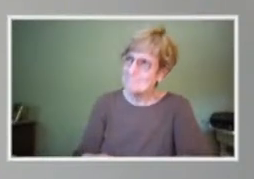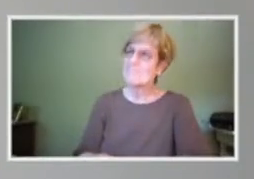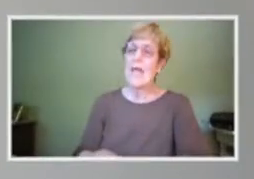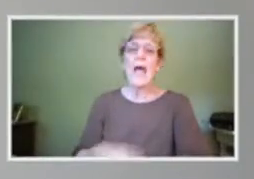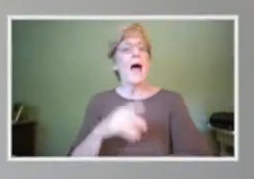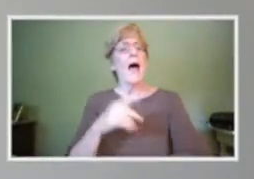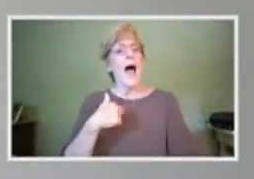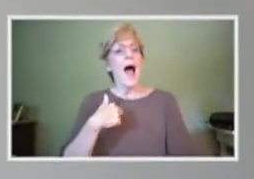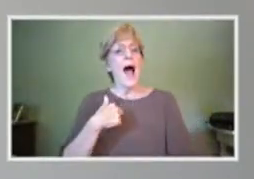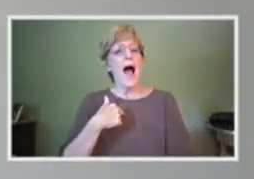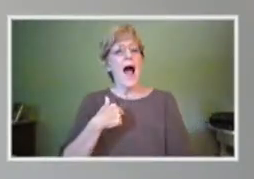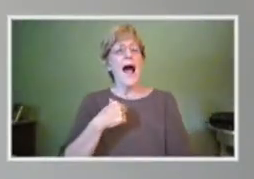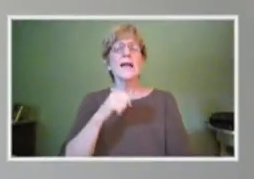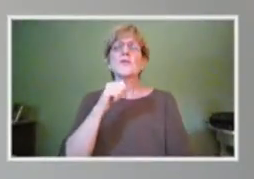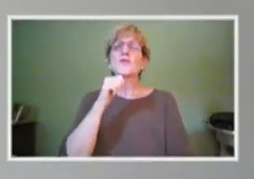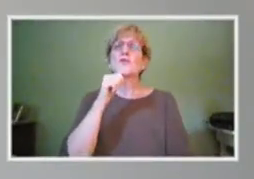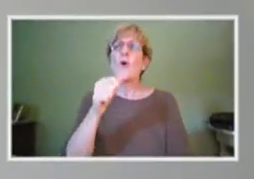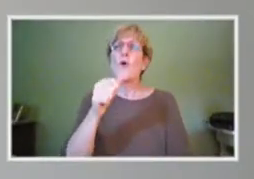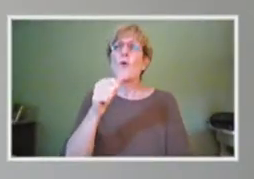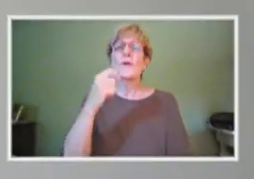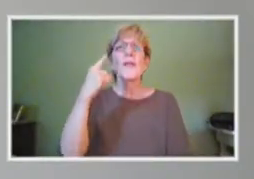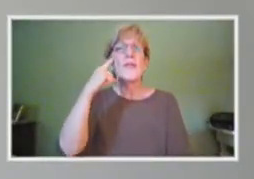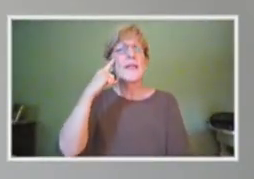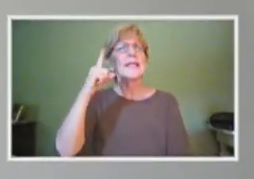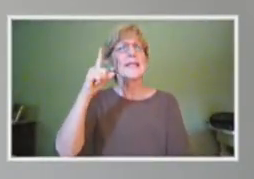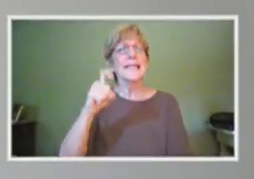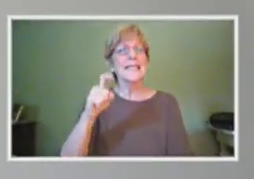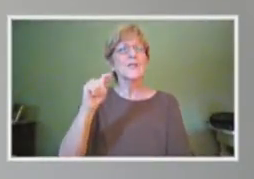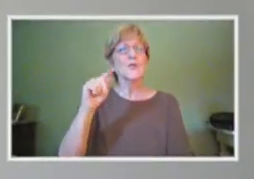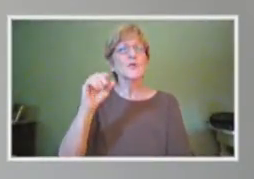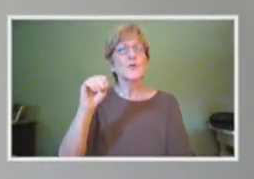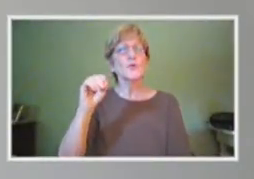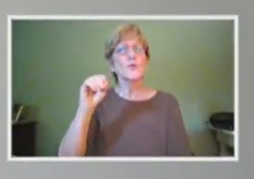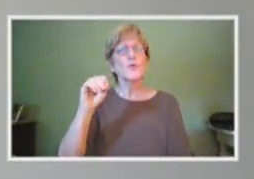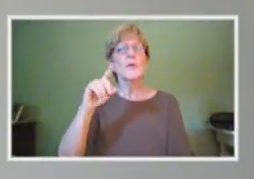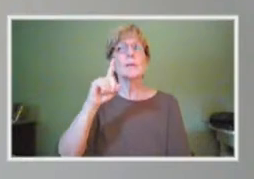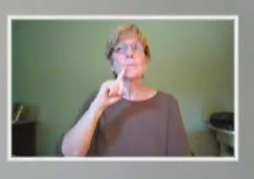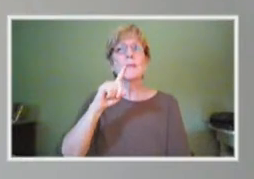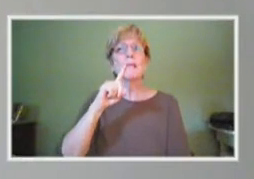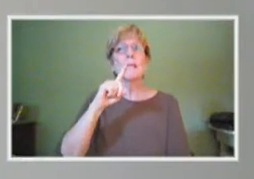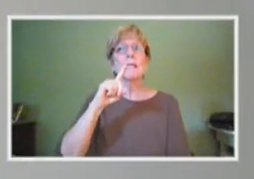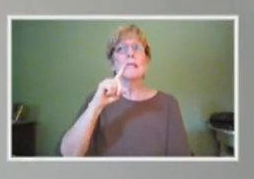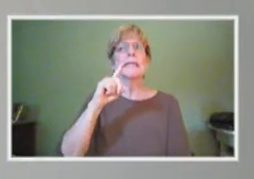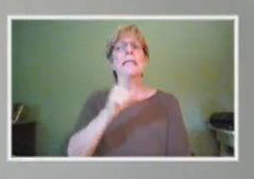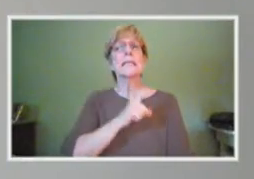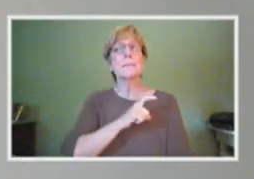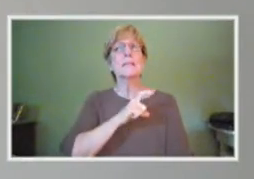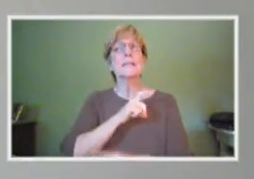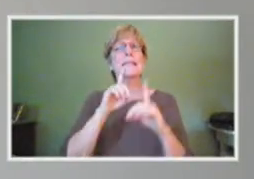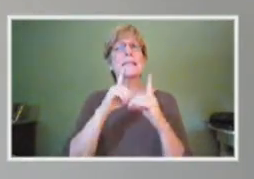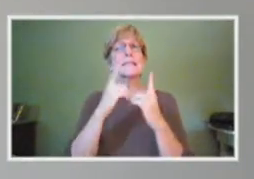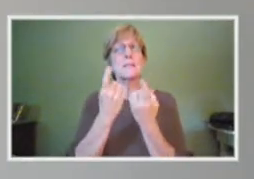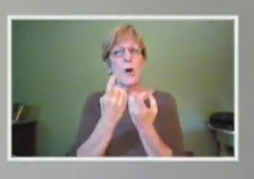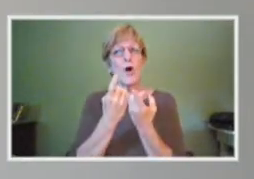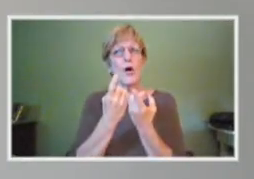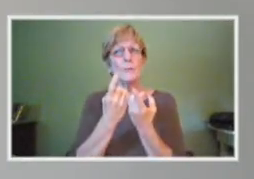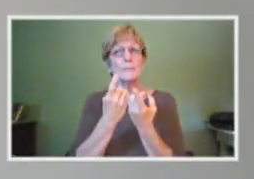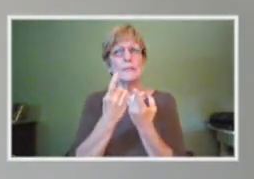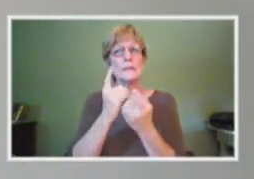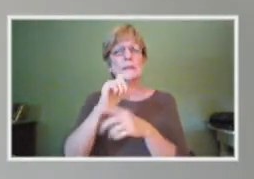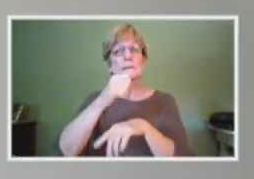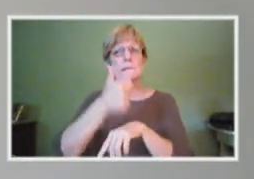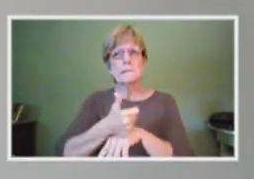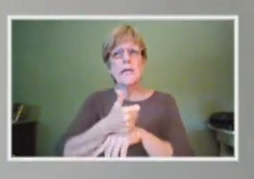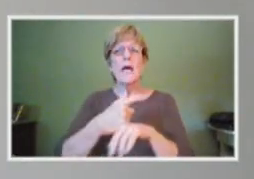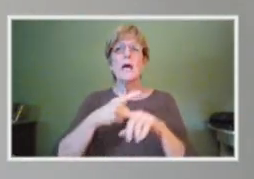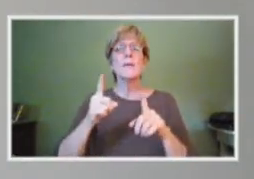I don't necessarily think it needs to land within the Charlotte-Mecklenburg Police Department. However, I think we are the best